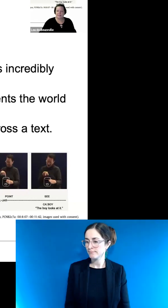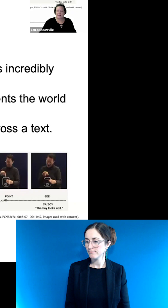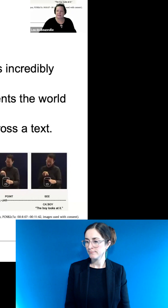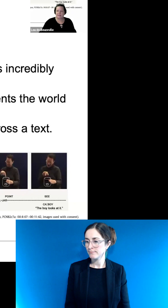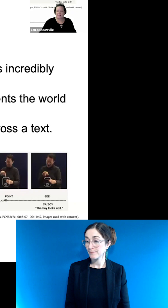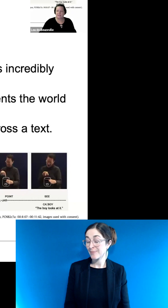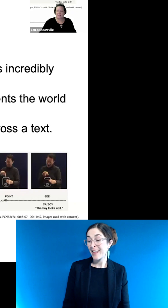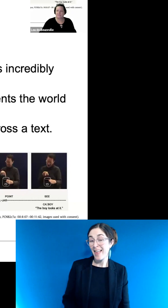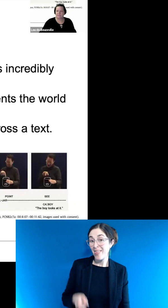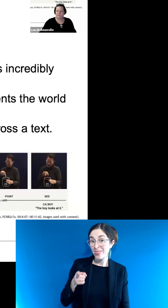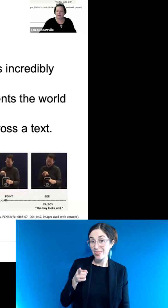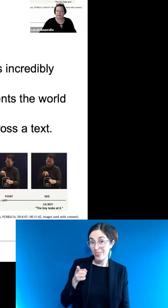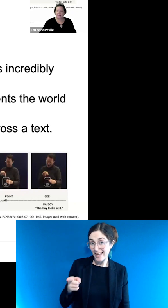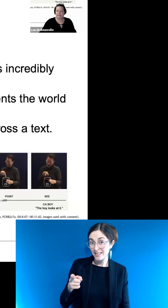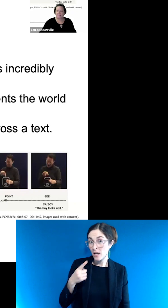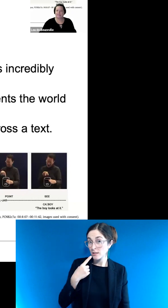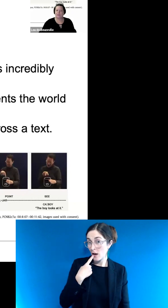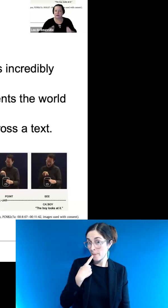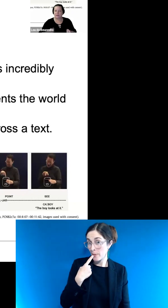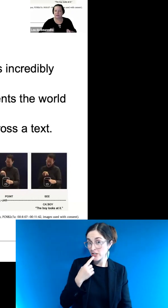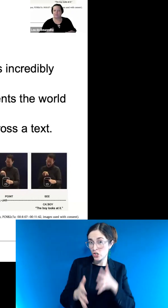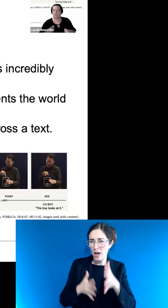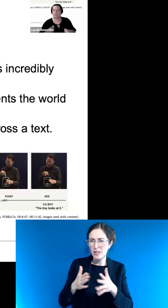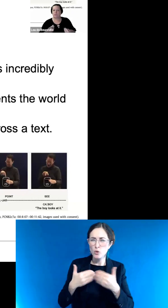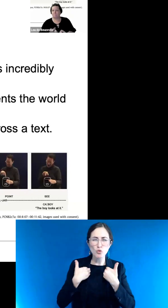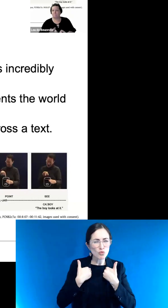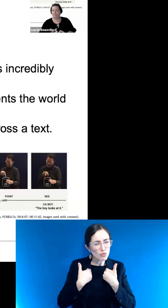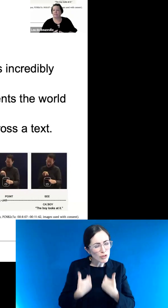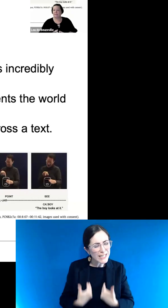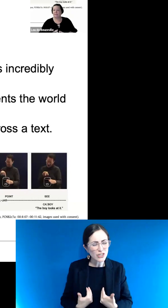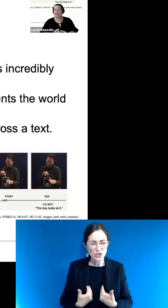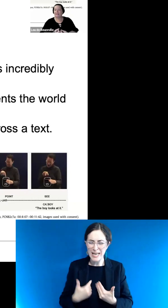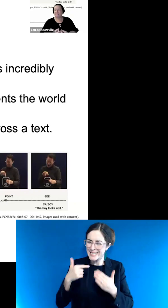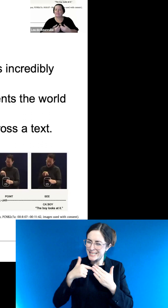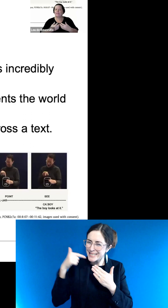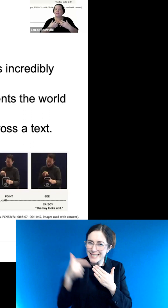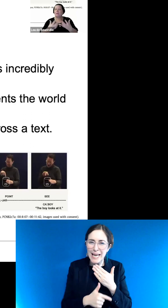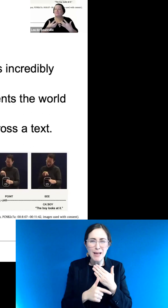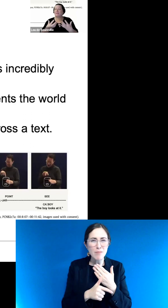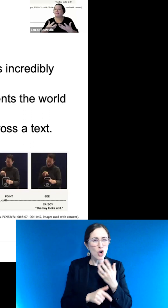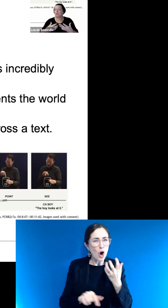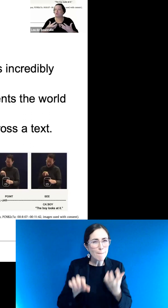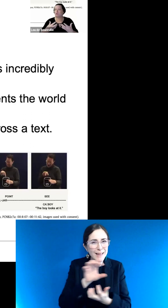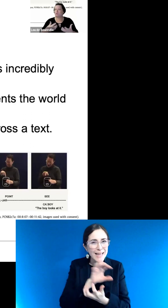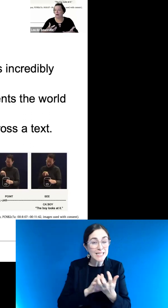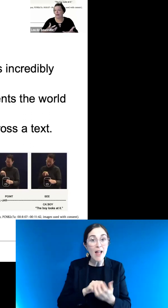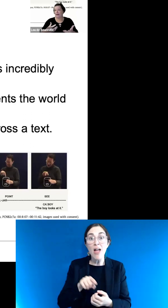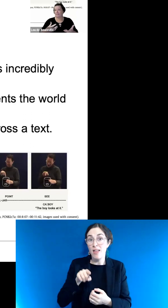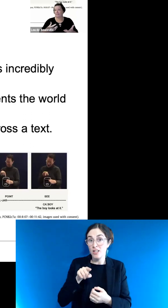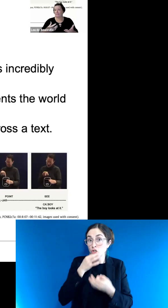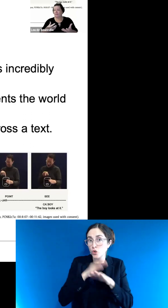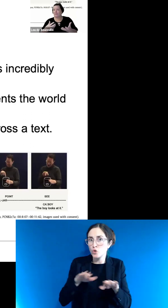thing is, this type of signing is incredibly rich and complex, and it's the types of things that children